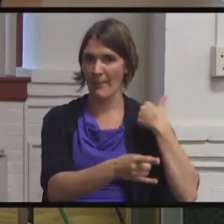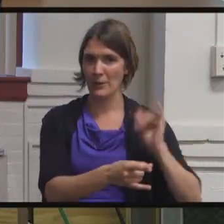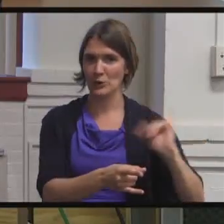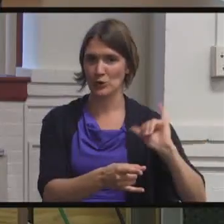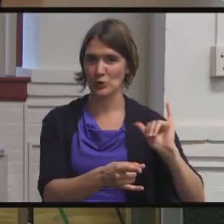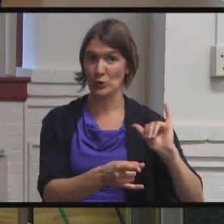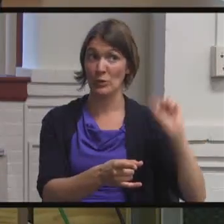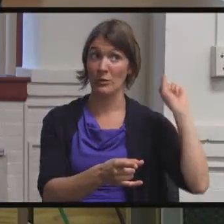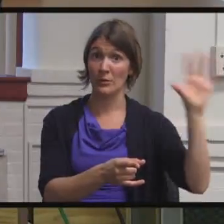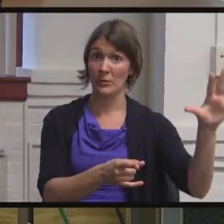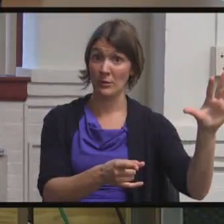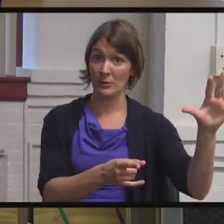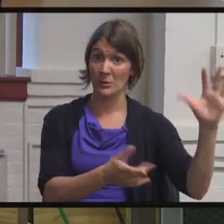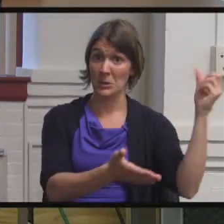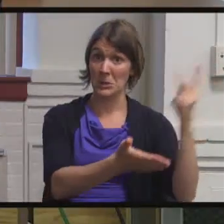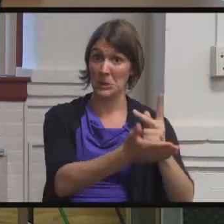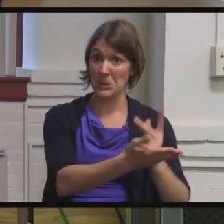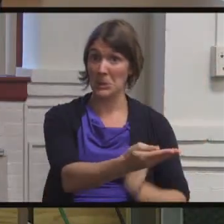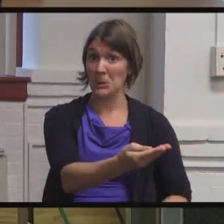liabilities. And